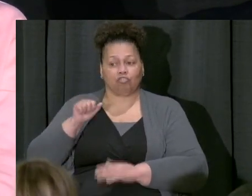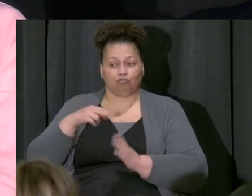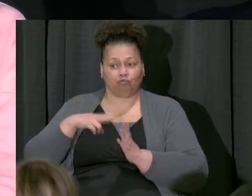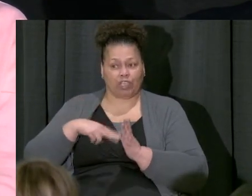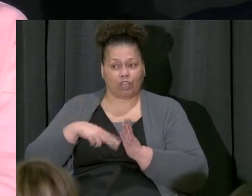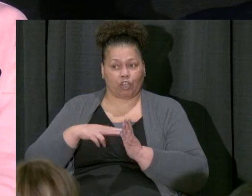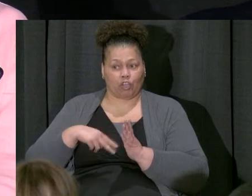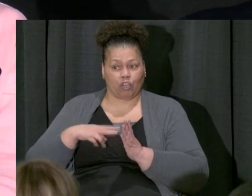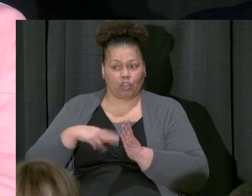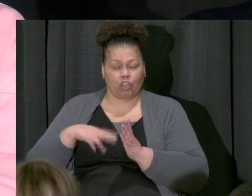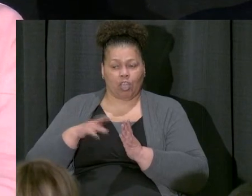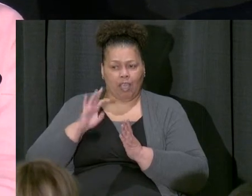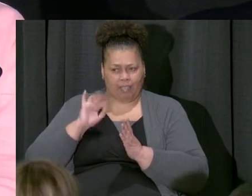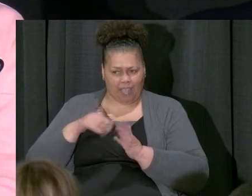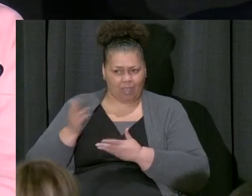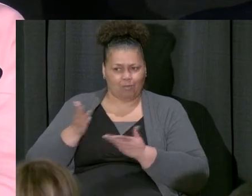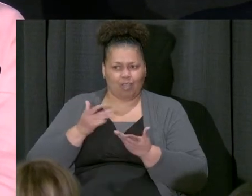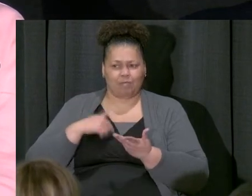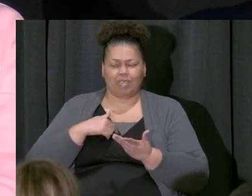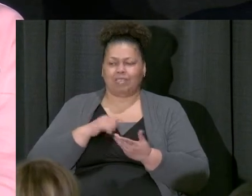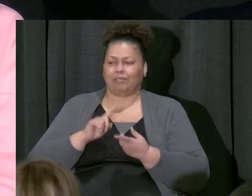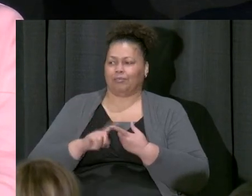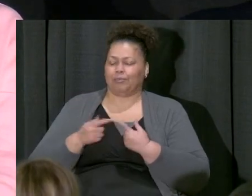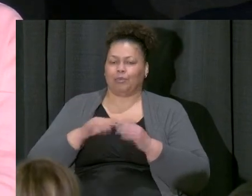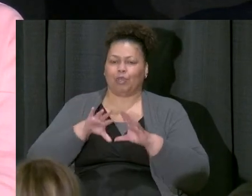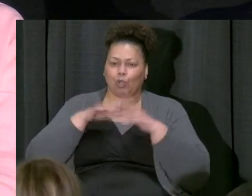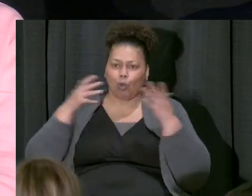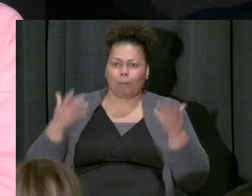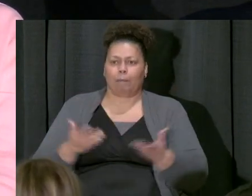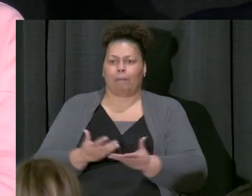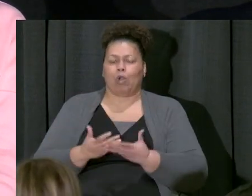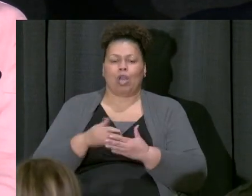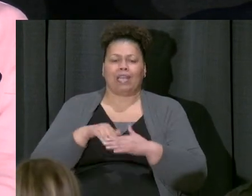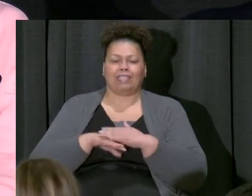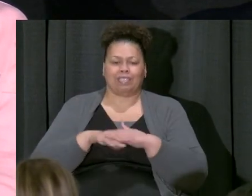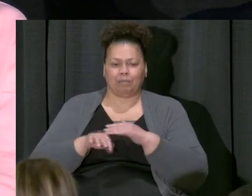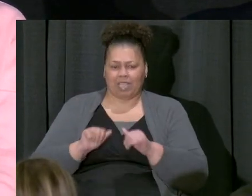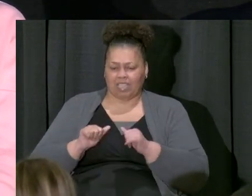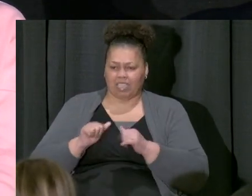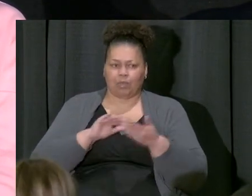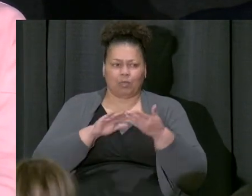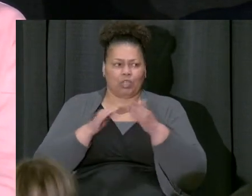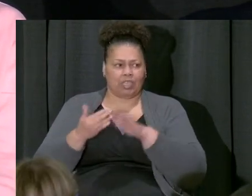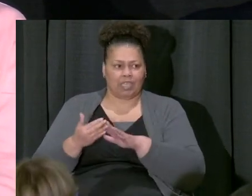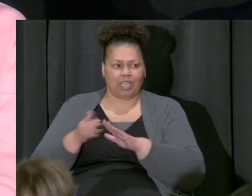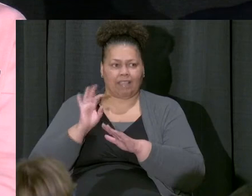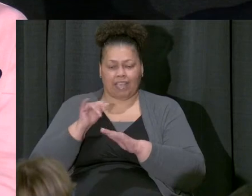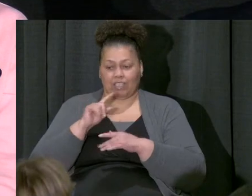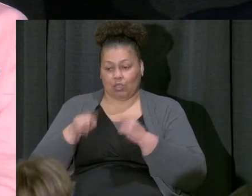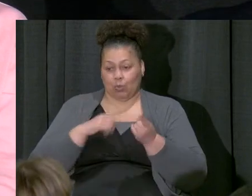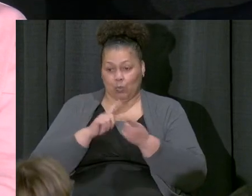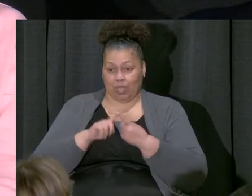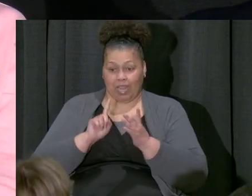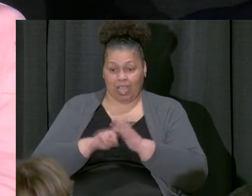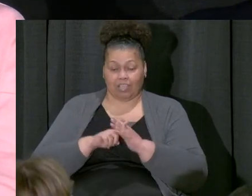homepage reader brought me to the global accessibility community. So it was when I started